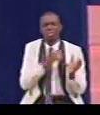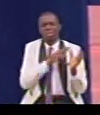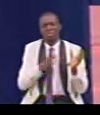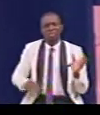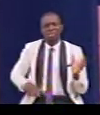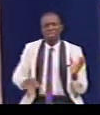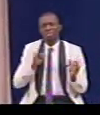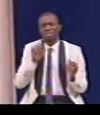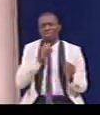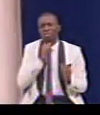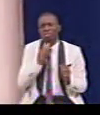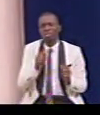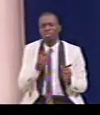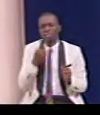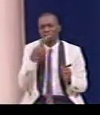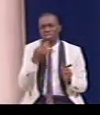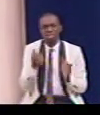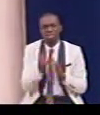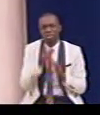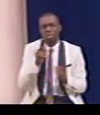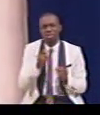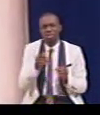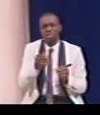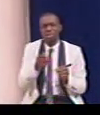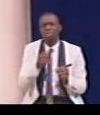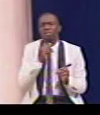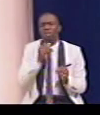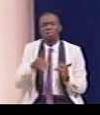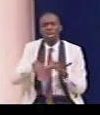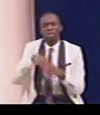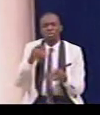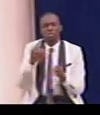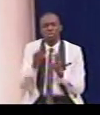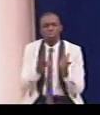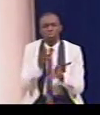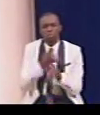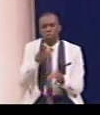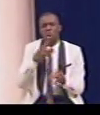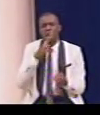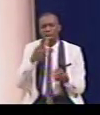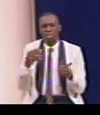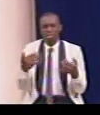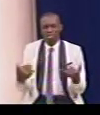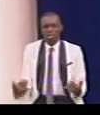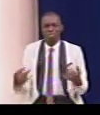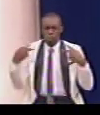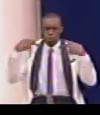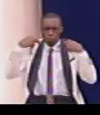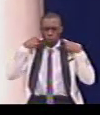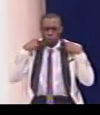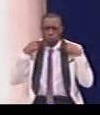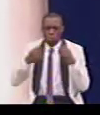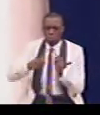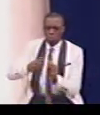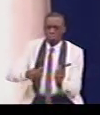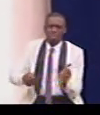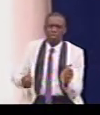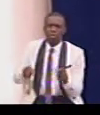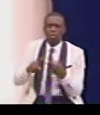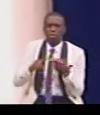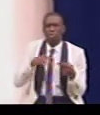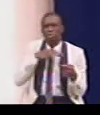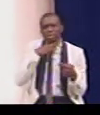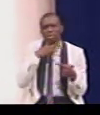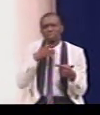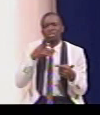I'm not of the world, because he's again entangled therein and overcome. The latter end is worse